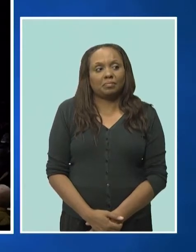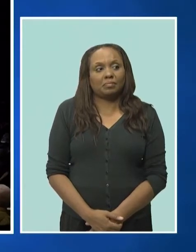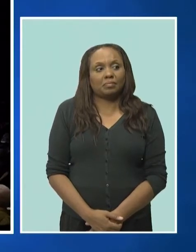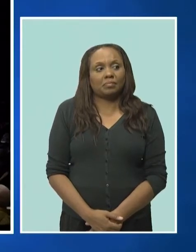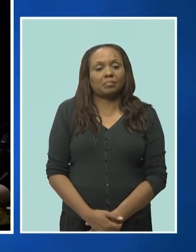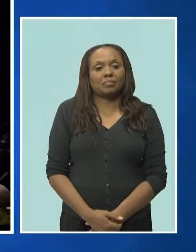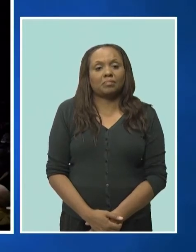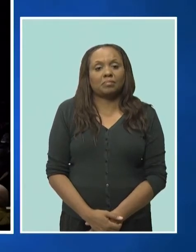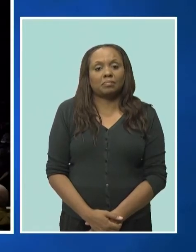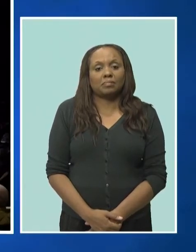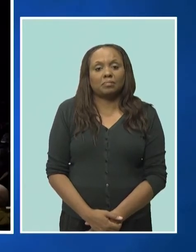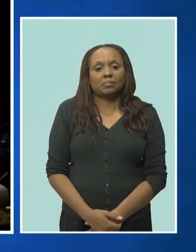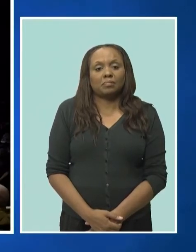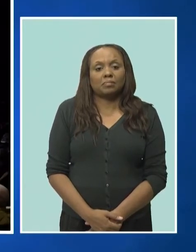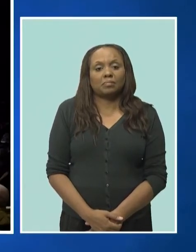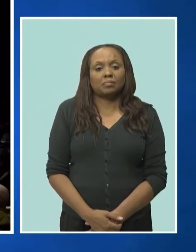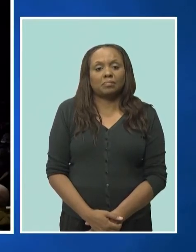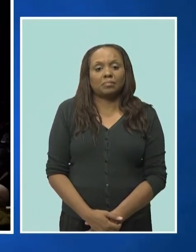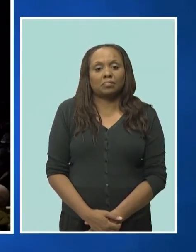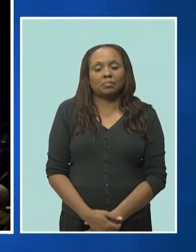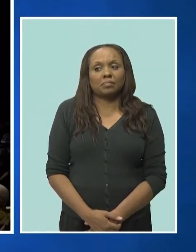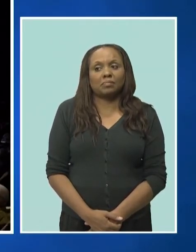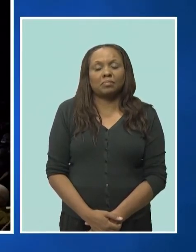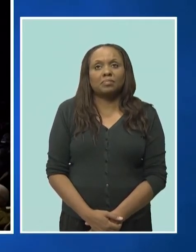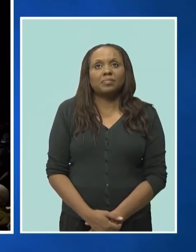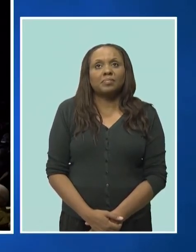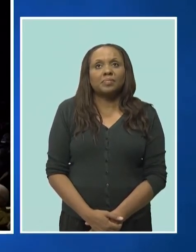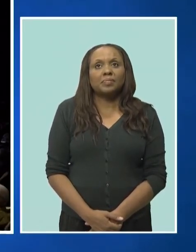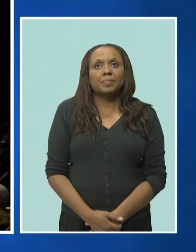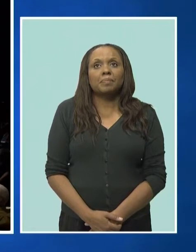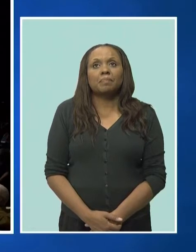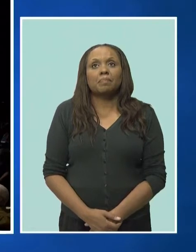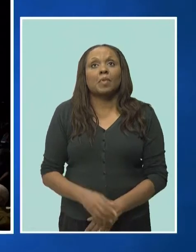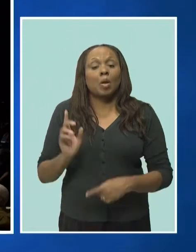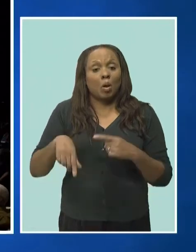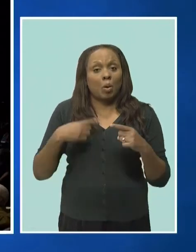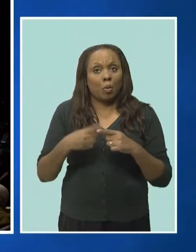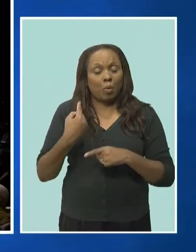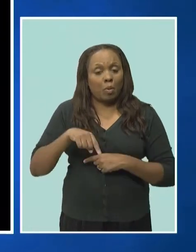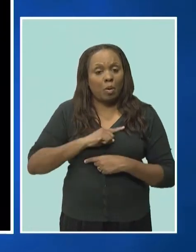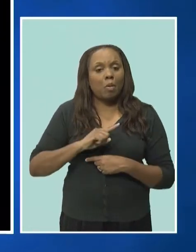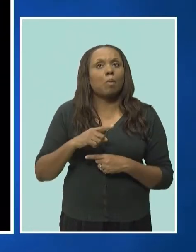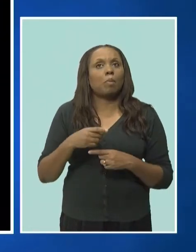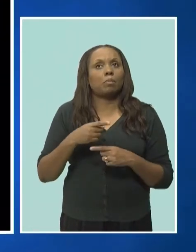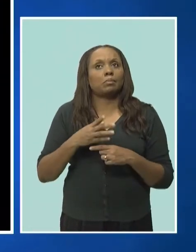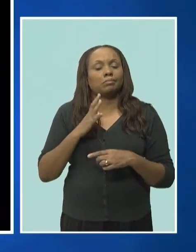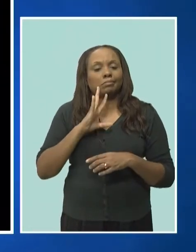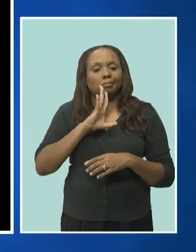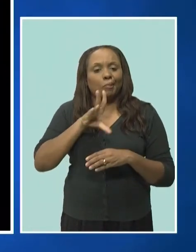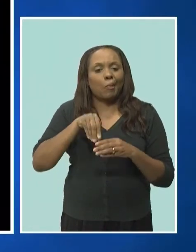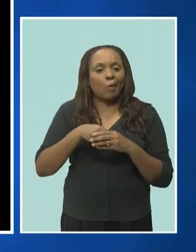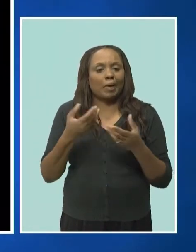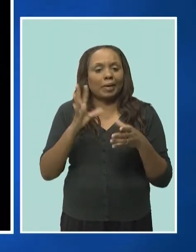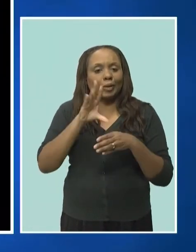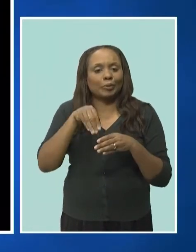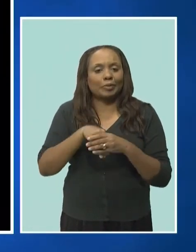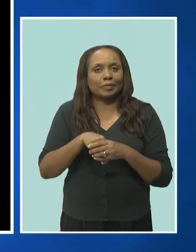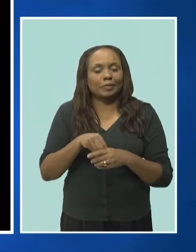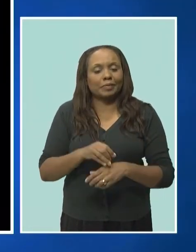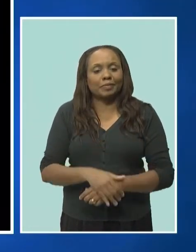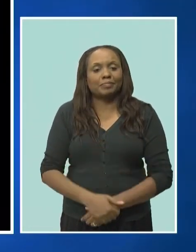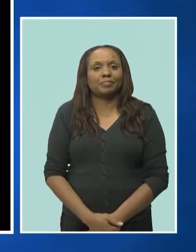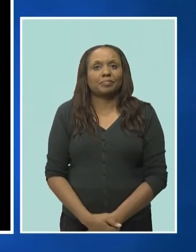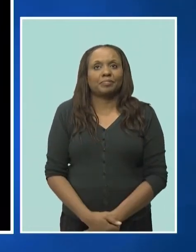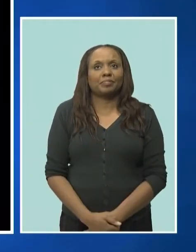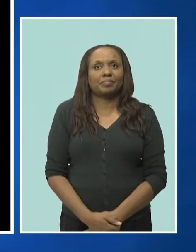inclusive, that it is no longer taught. When we talk about being inclusive, it is no longer